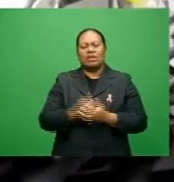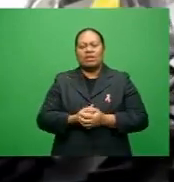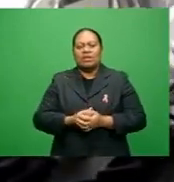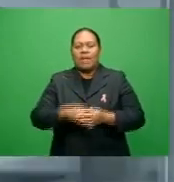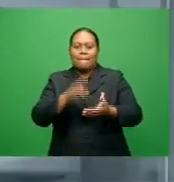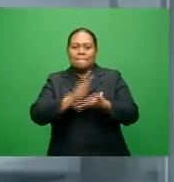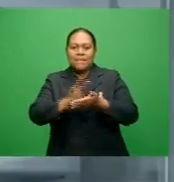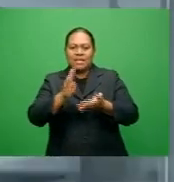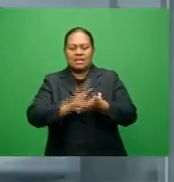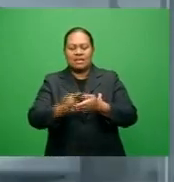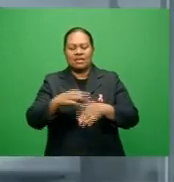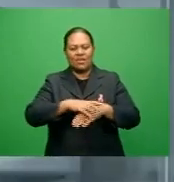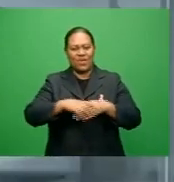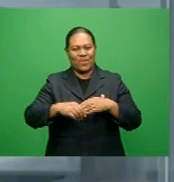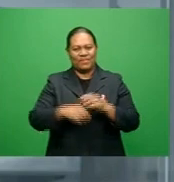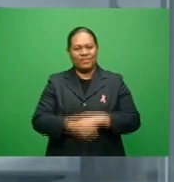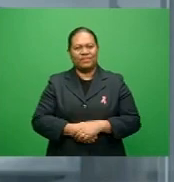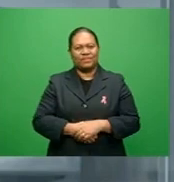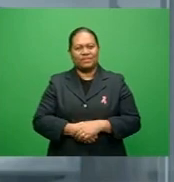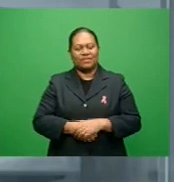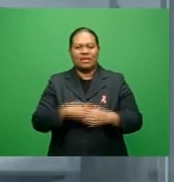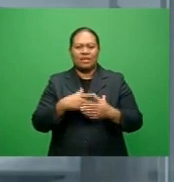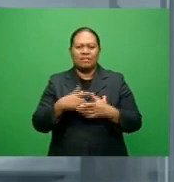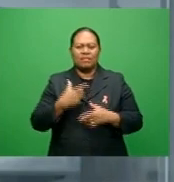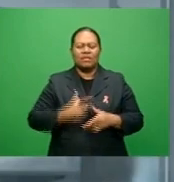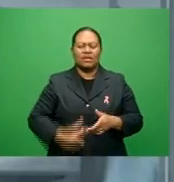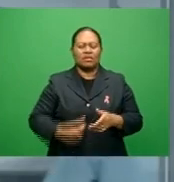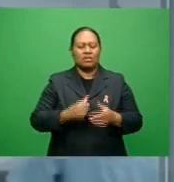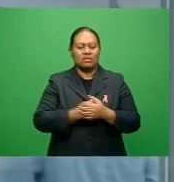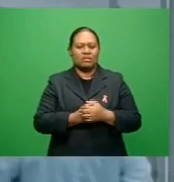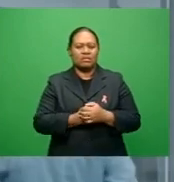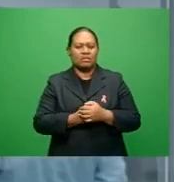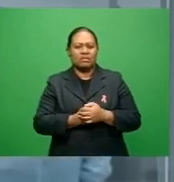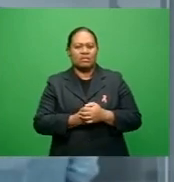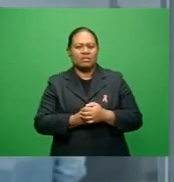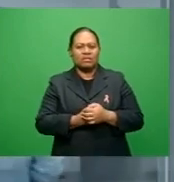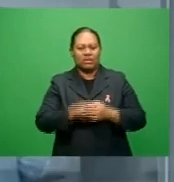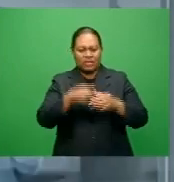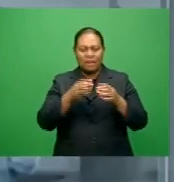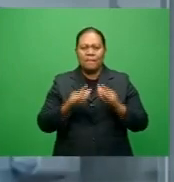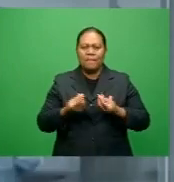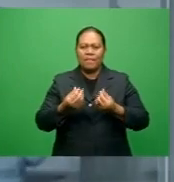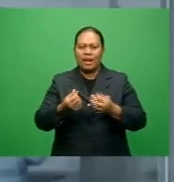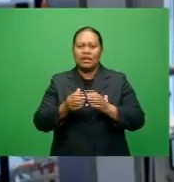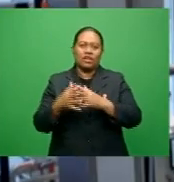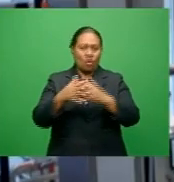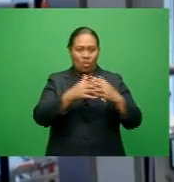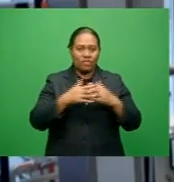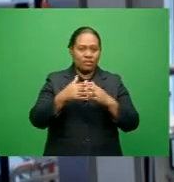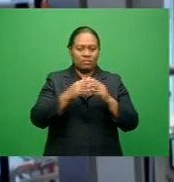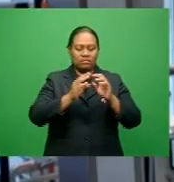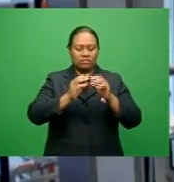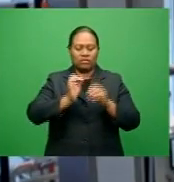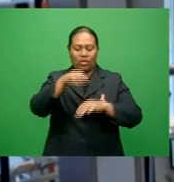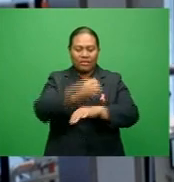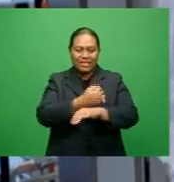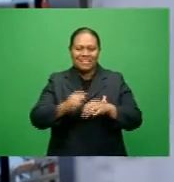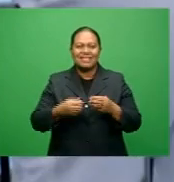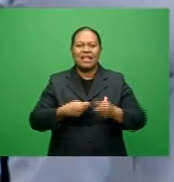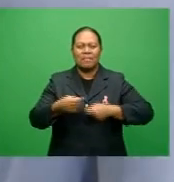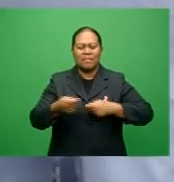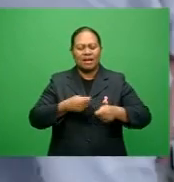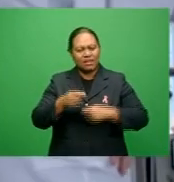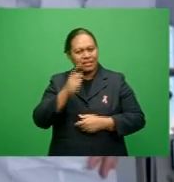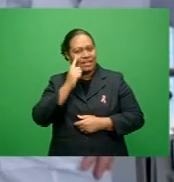billion. That was despite a strong Swiss franc sapping the firm's revenue in overseas markets. The company says it's